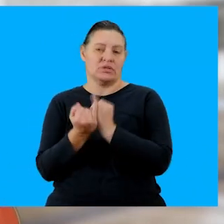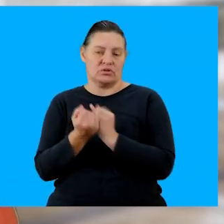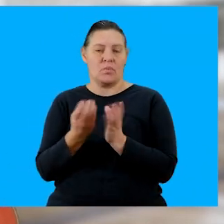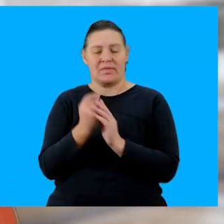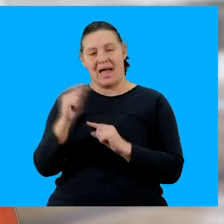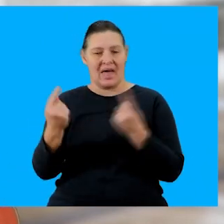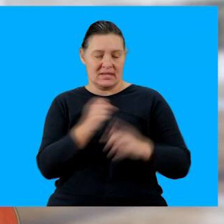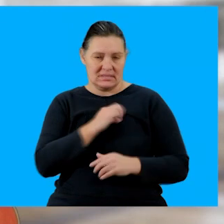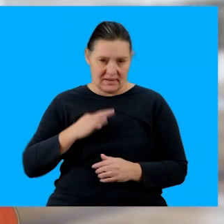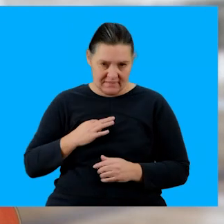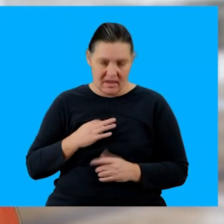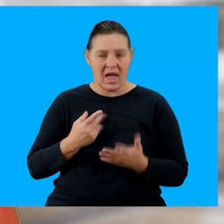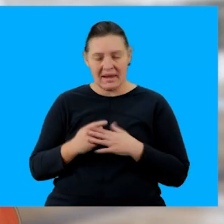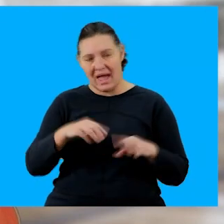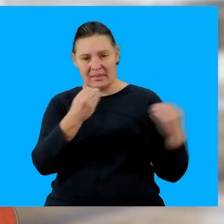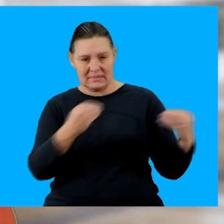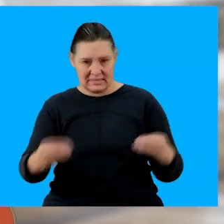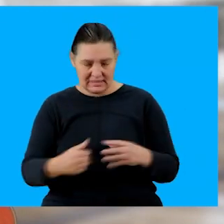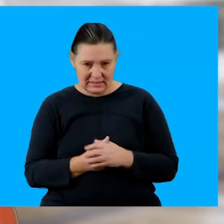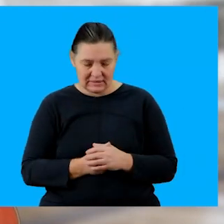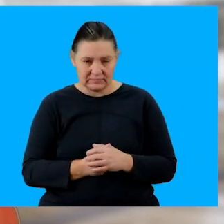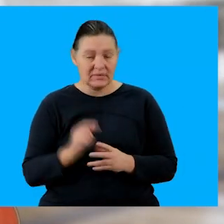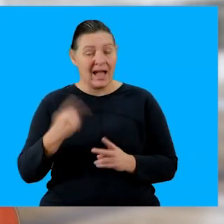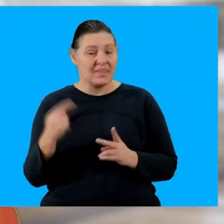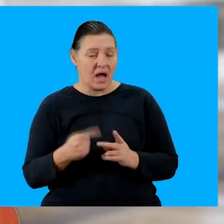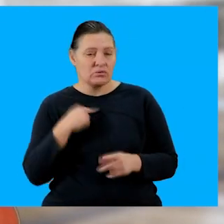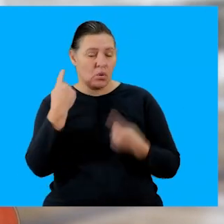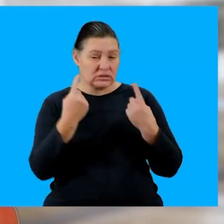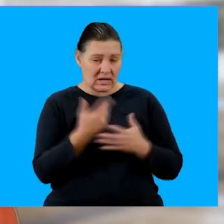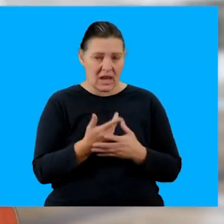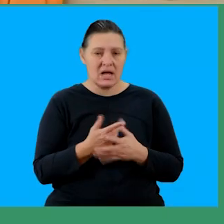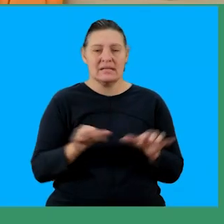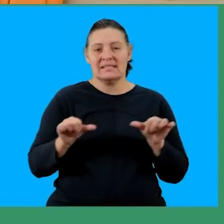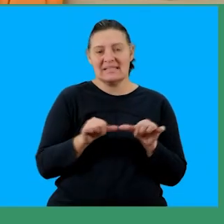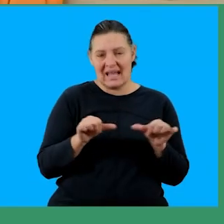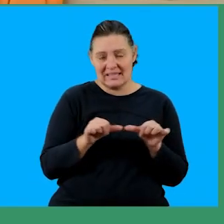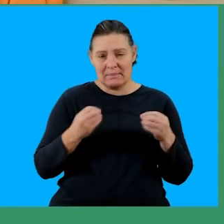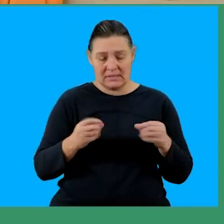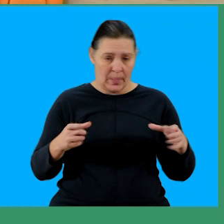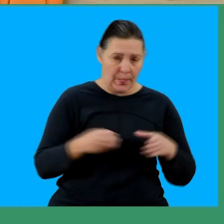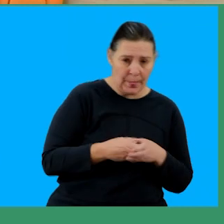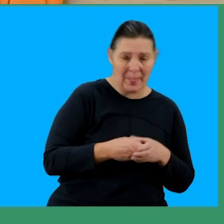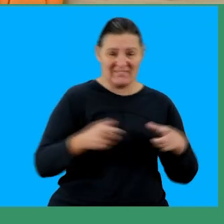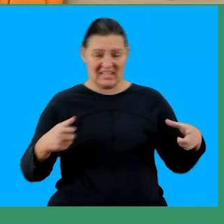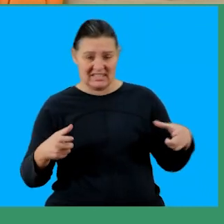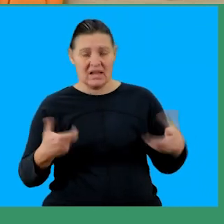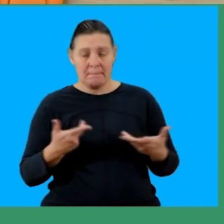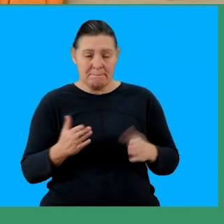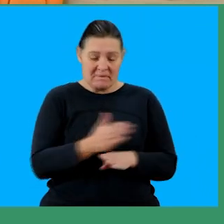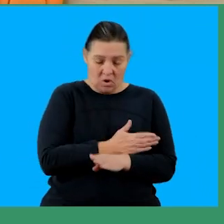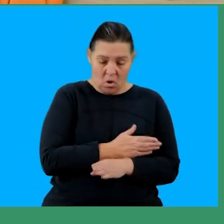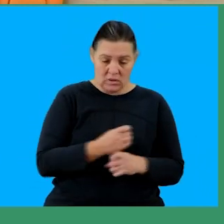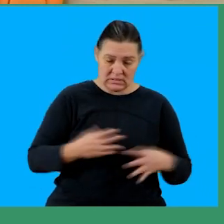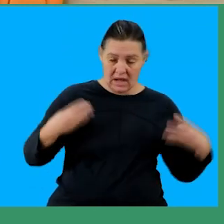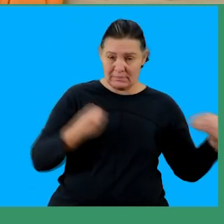competitive with other employees of other enterprises. Another aspect to consider is the size of the business. Before you initiate